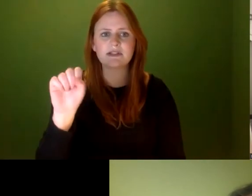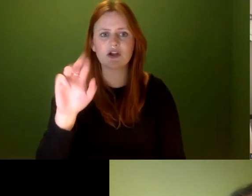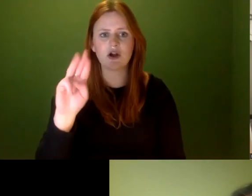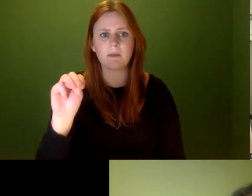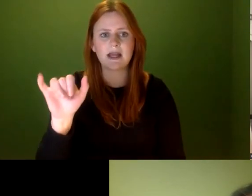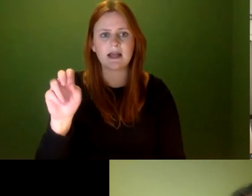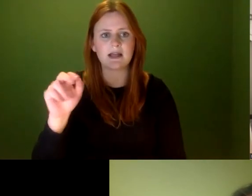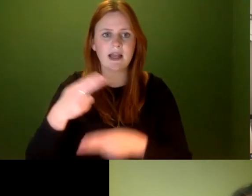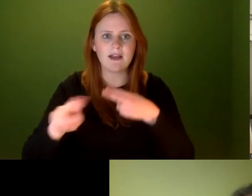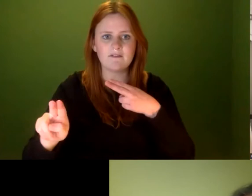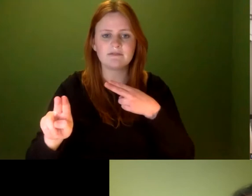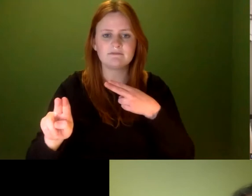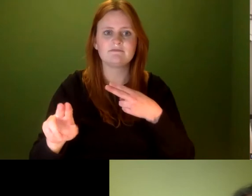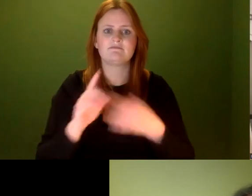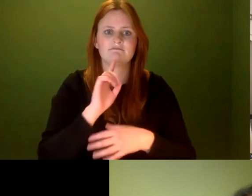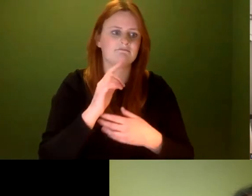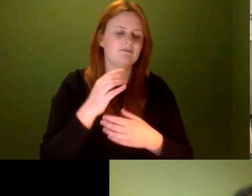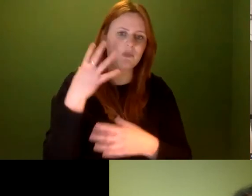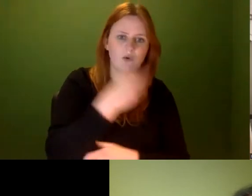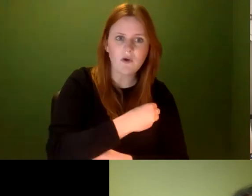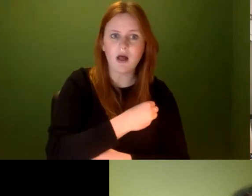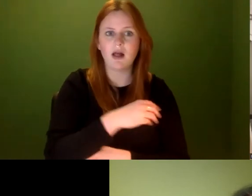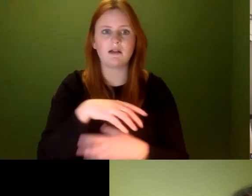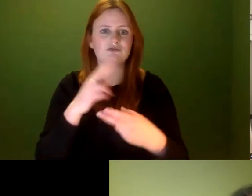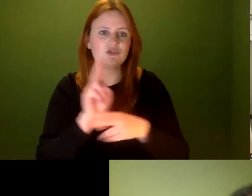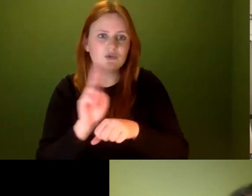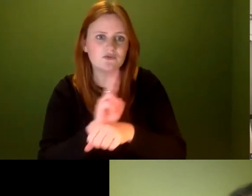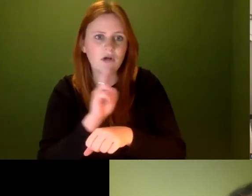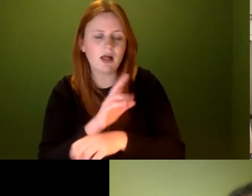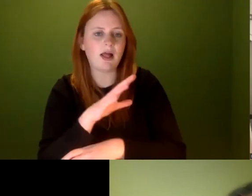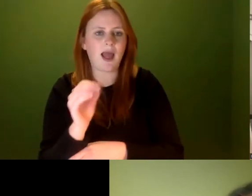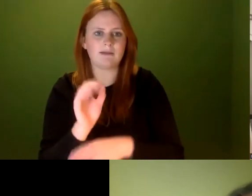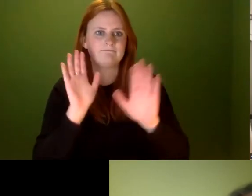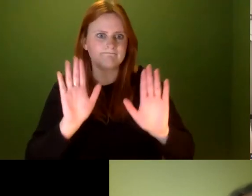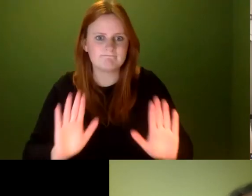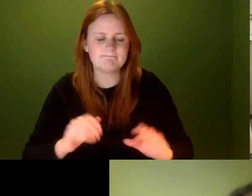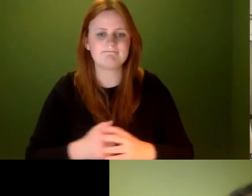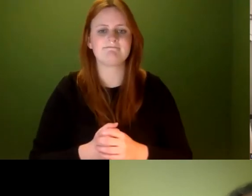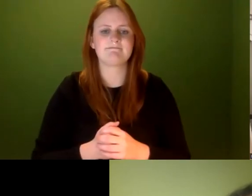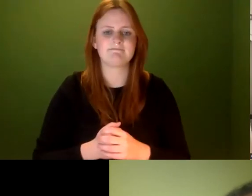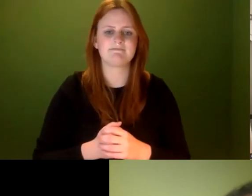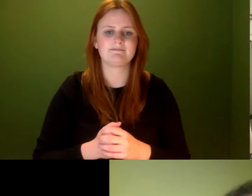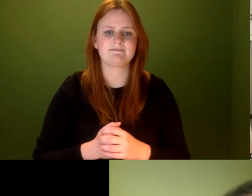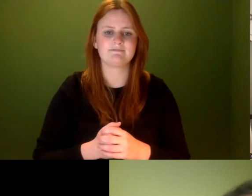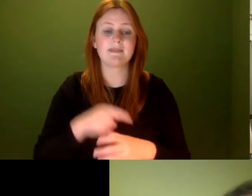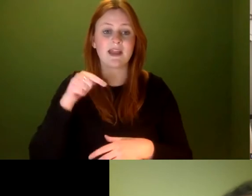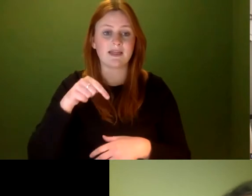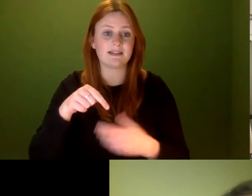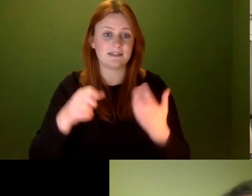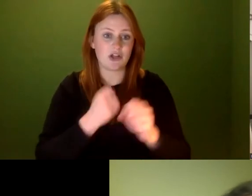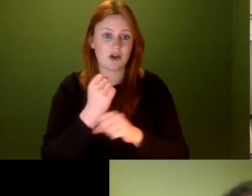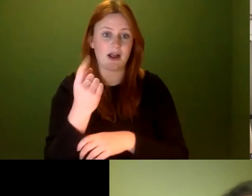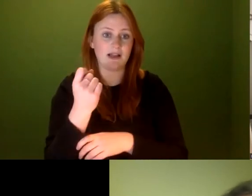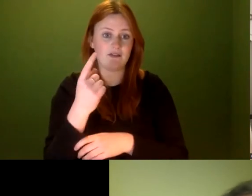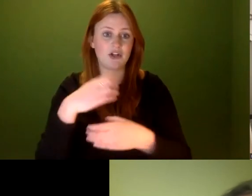and conceptual rigor. Anchoring the year is a special collaboration. 11 craftspeople have been paired with